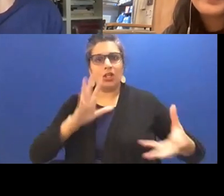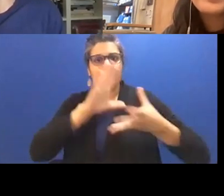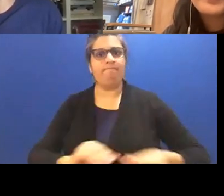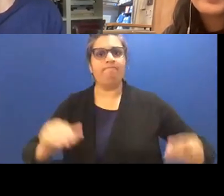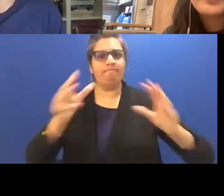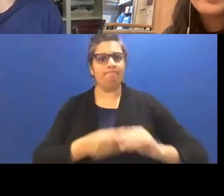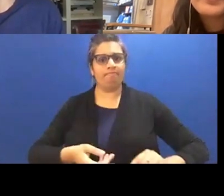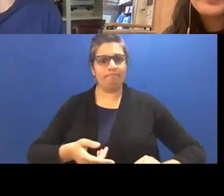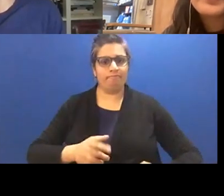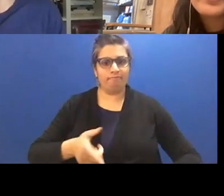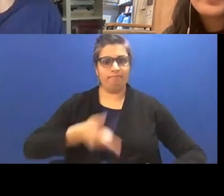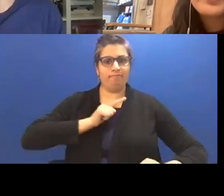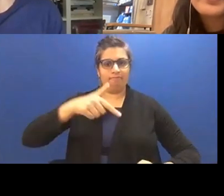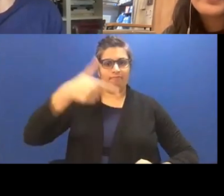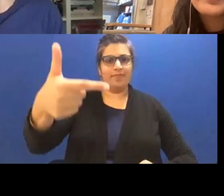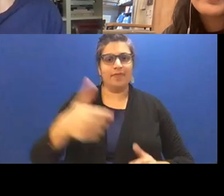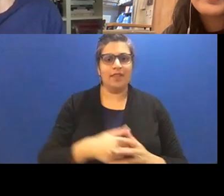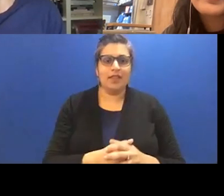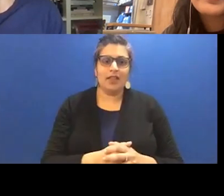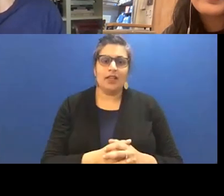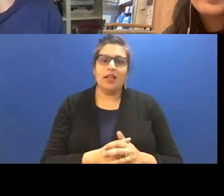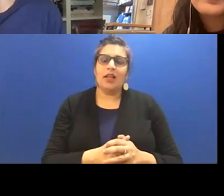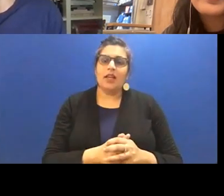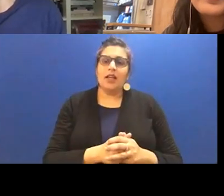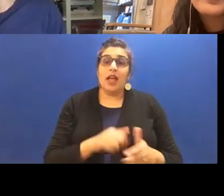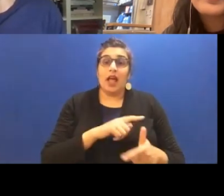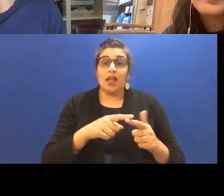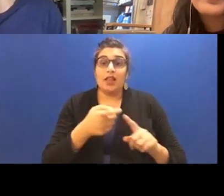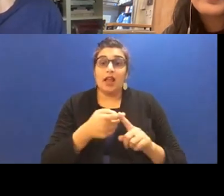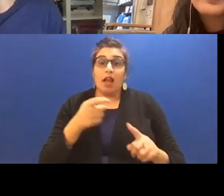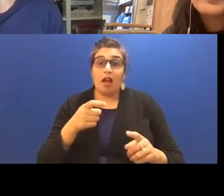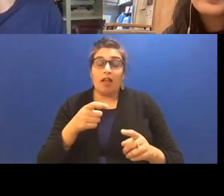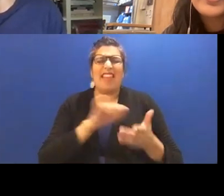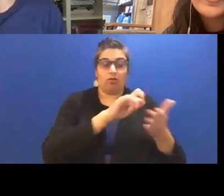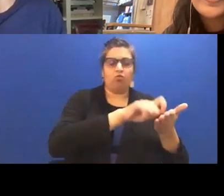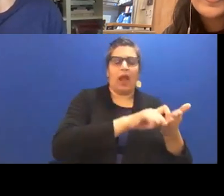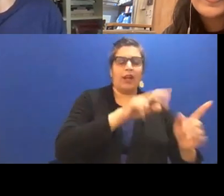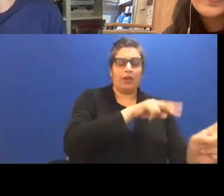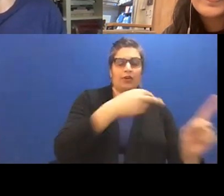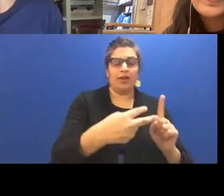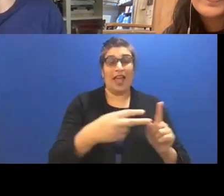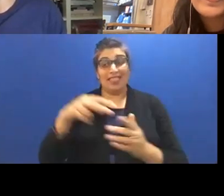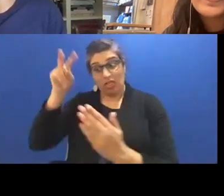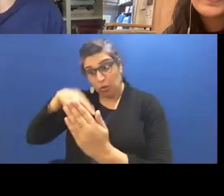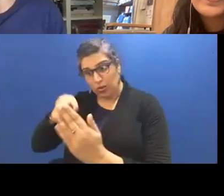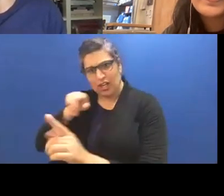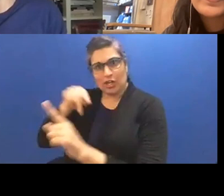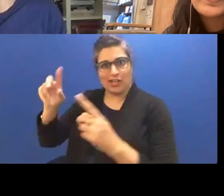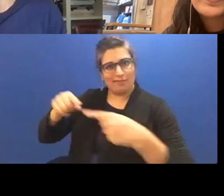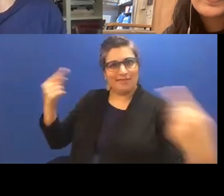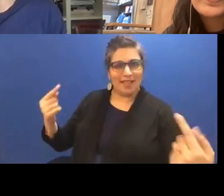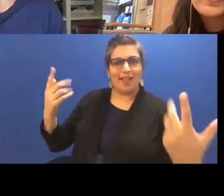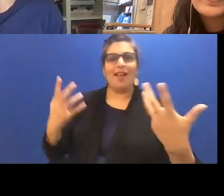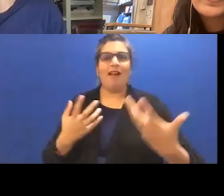you know, that's kind of from the writer's perspective. And then from the reader's perspective, you know, on the flip side, you